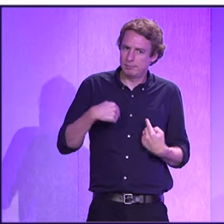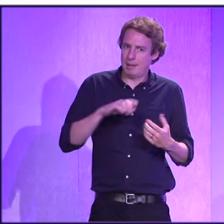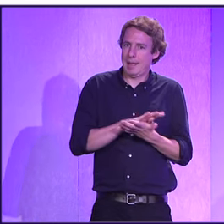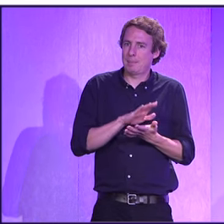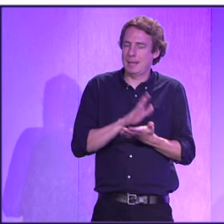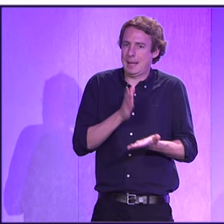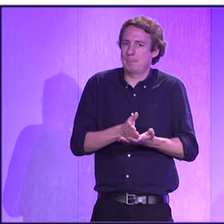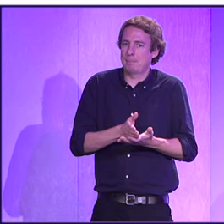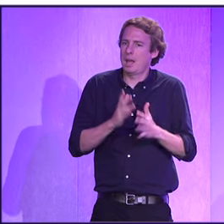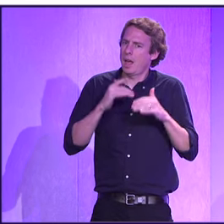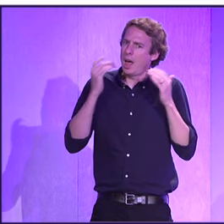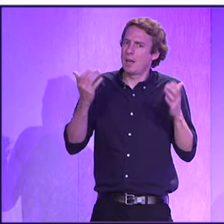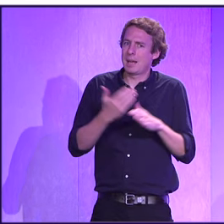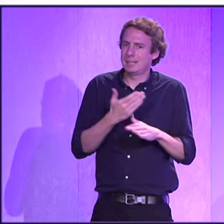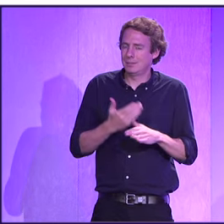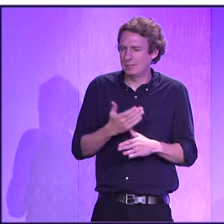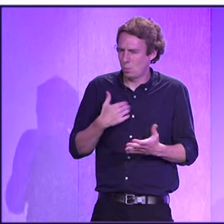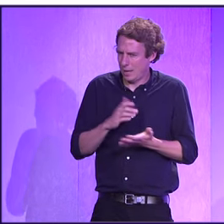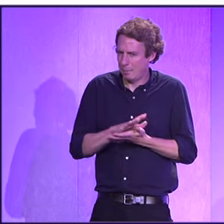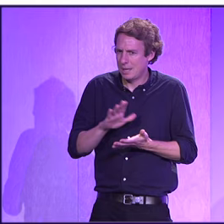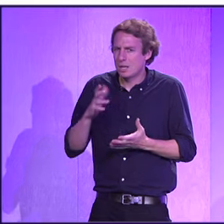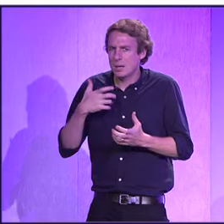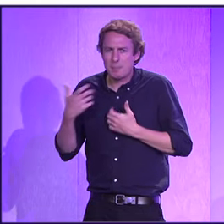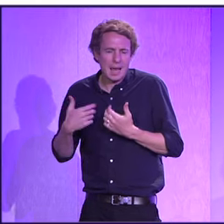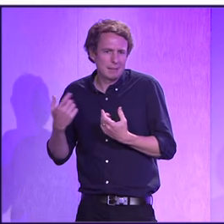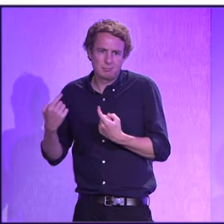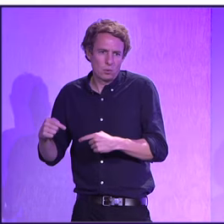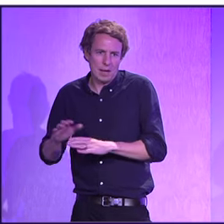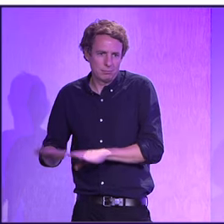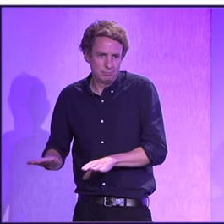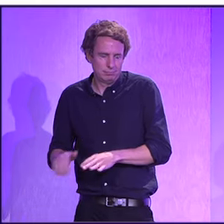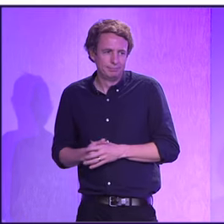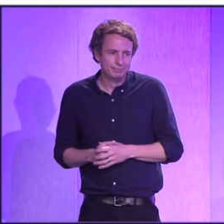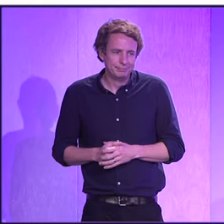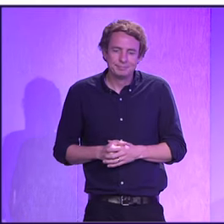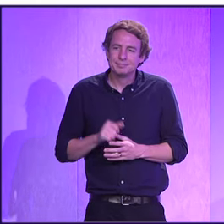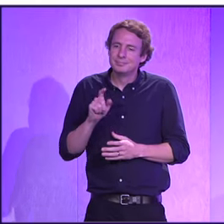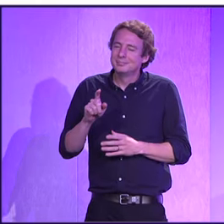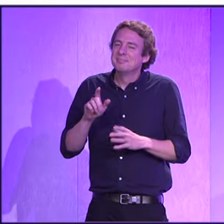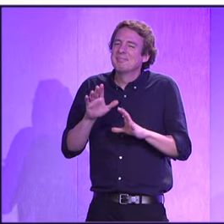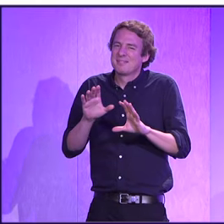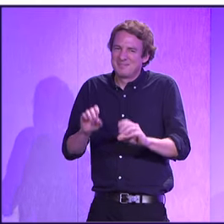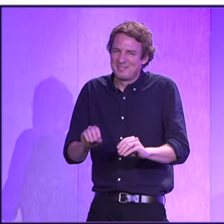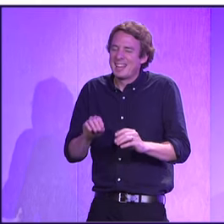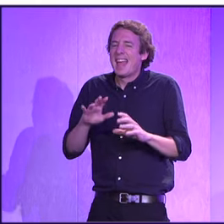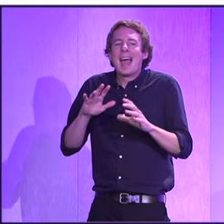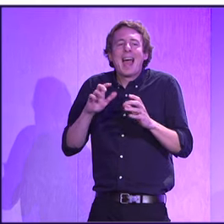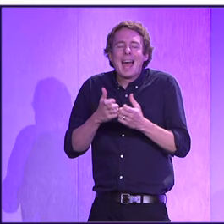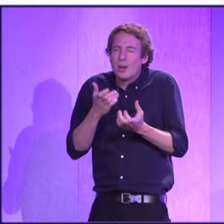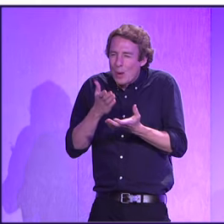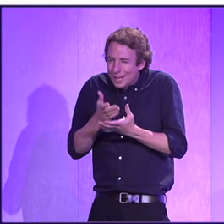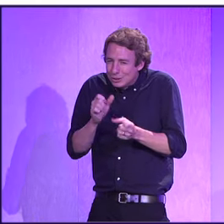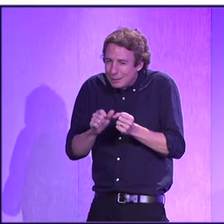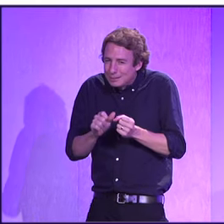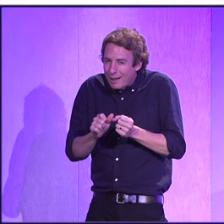here. So don't go complaining. Okay, to end on a positive note, so what could you do to do it